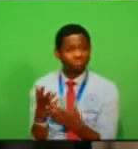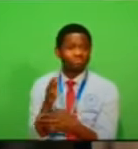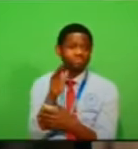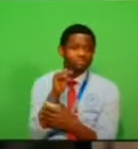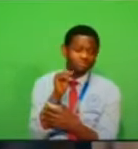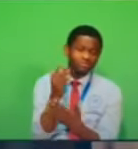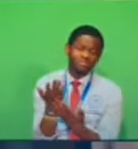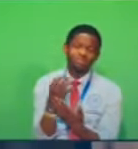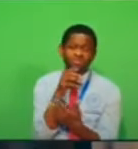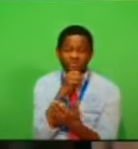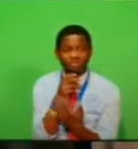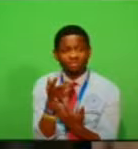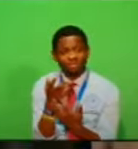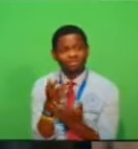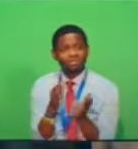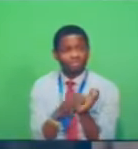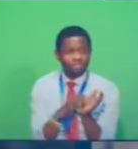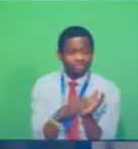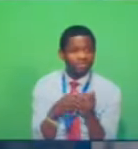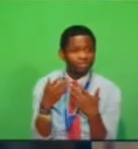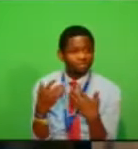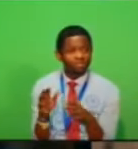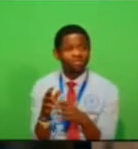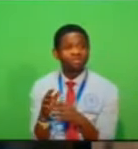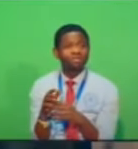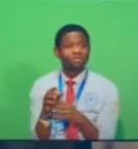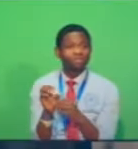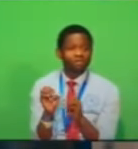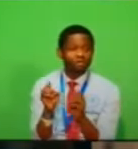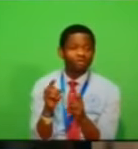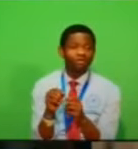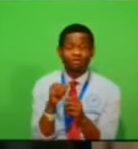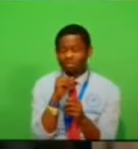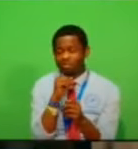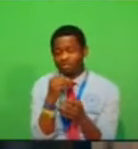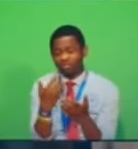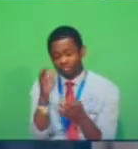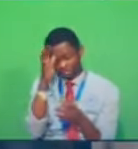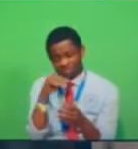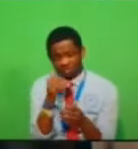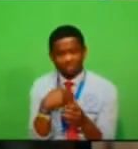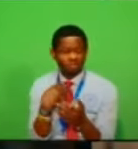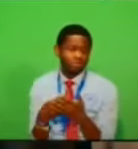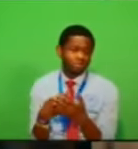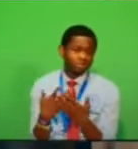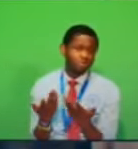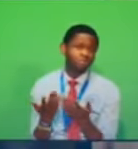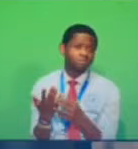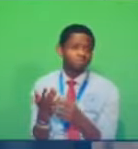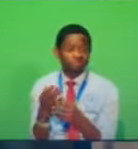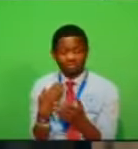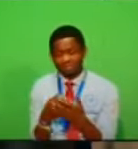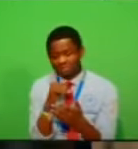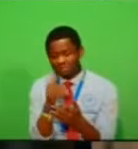15, schooling, I completed my education. My father hasn't got money. I told my mother, no money.